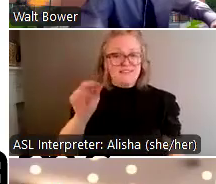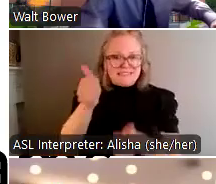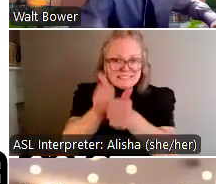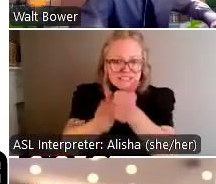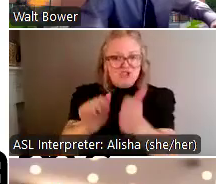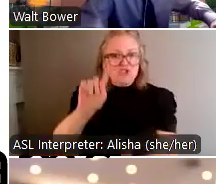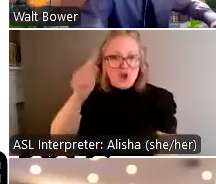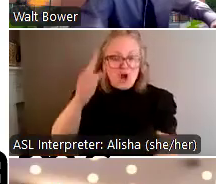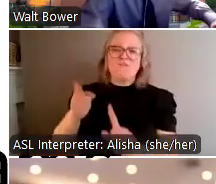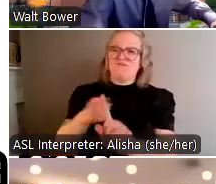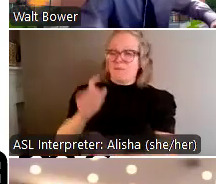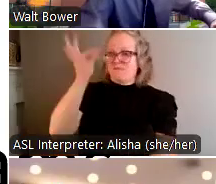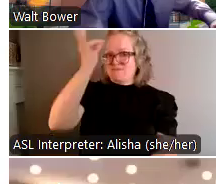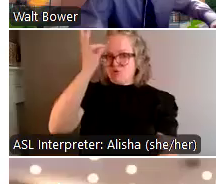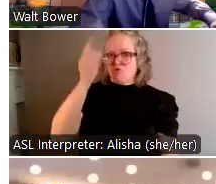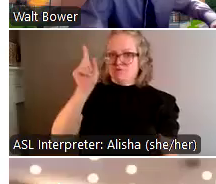federal government.